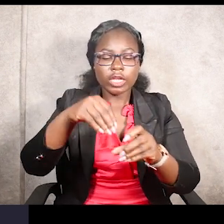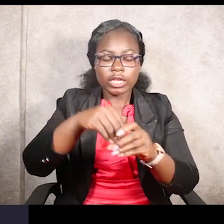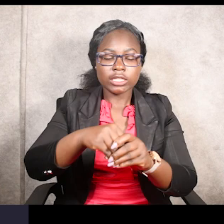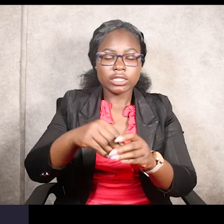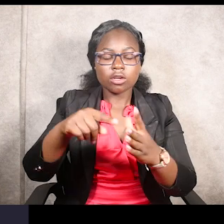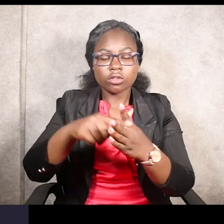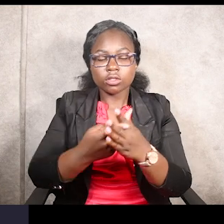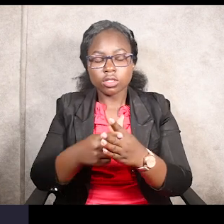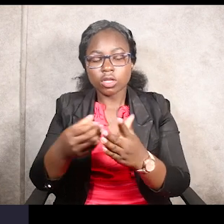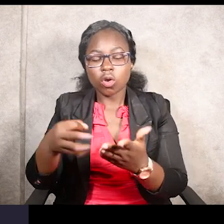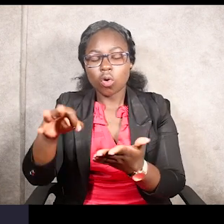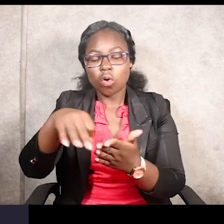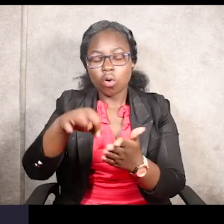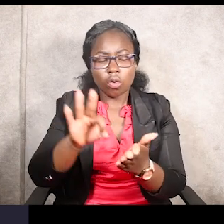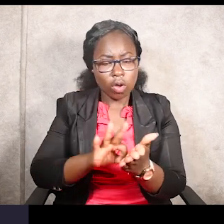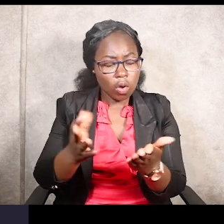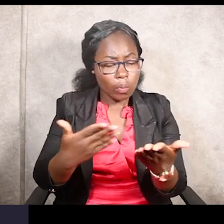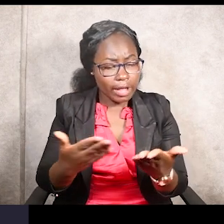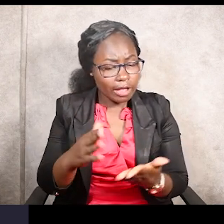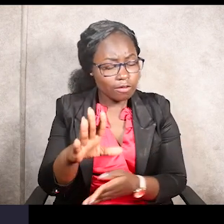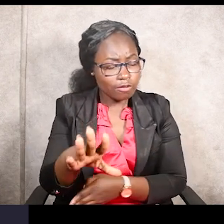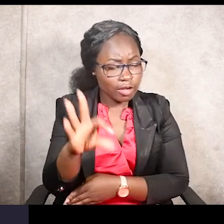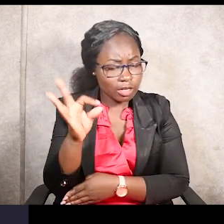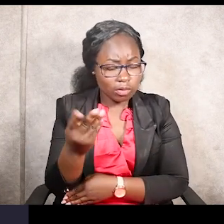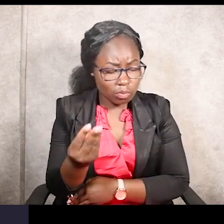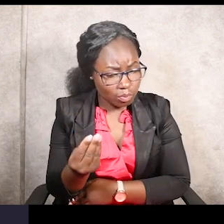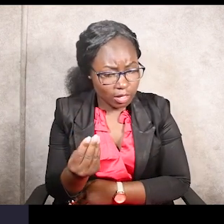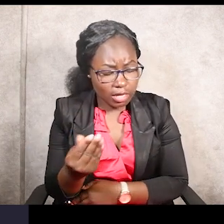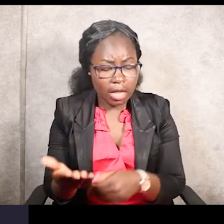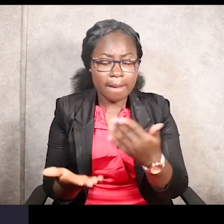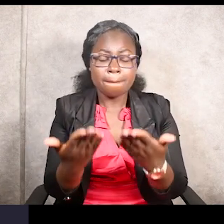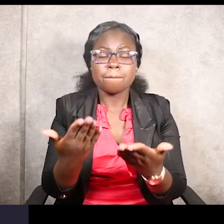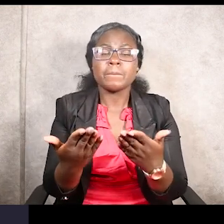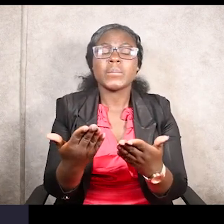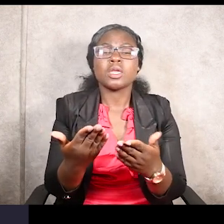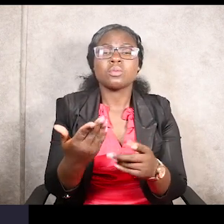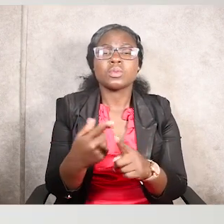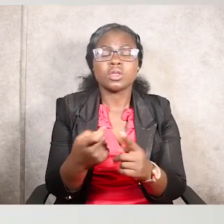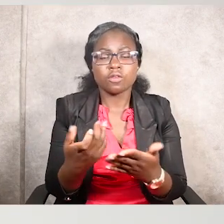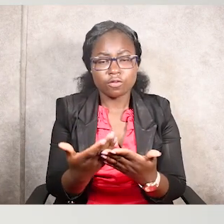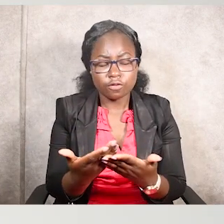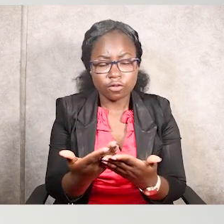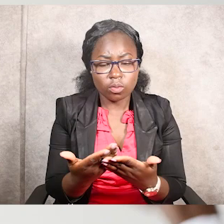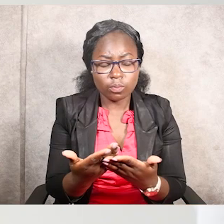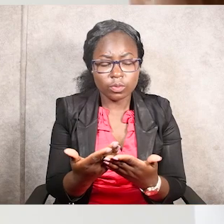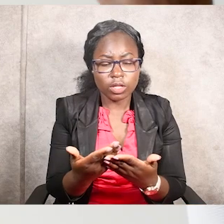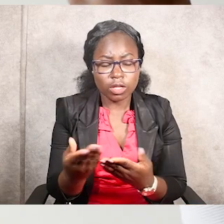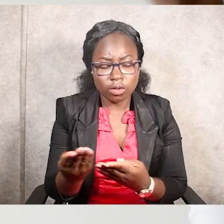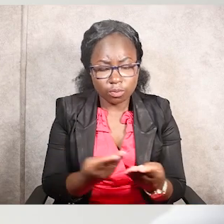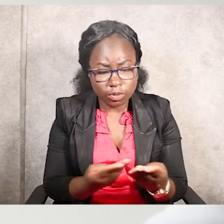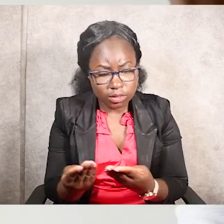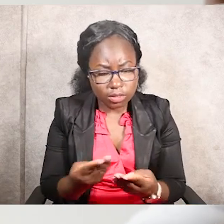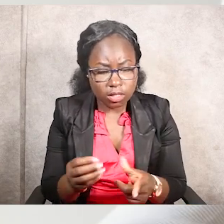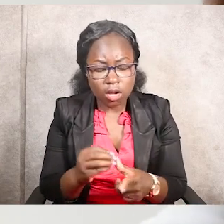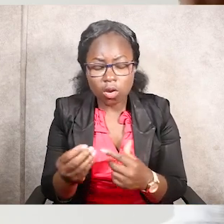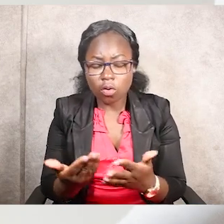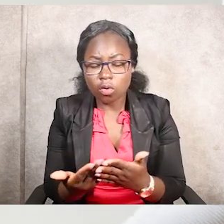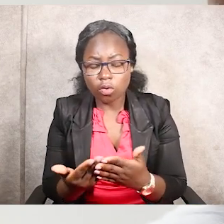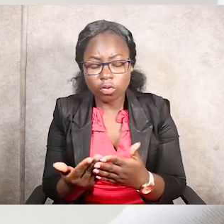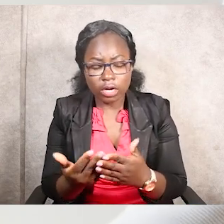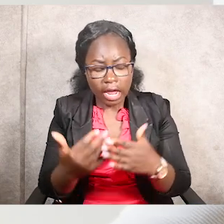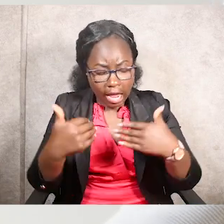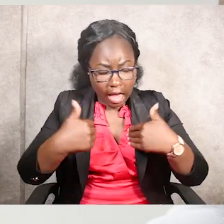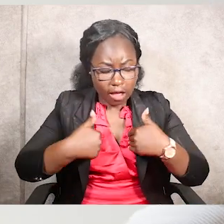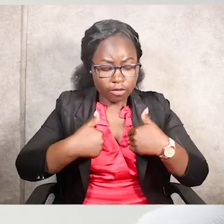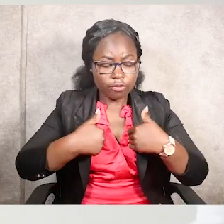of financing. Where do you get money? You can get it from yourself, or the business can also retain